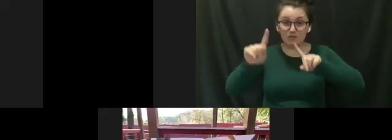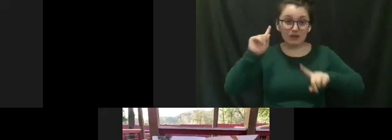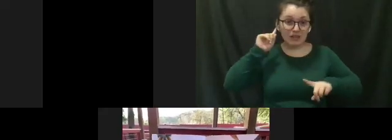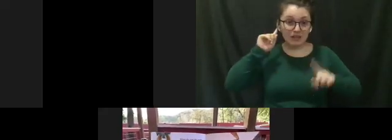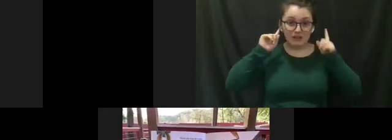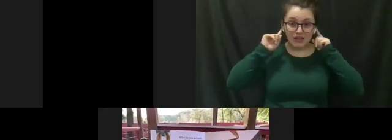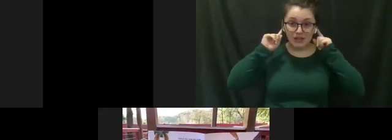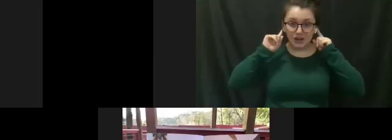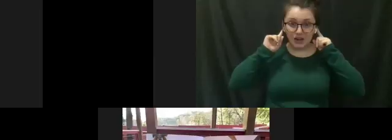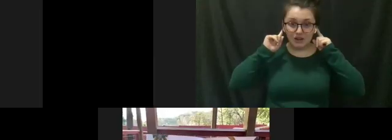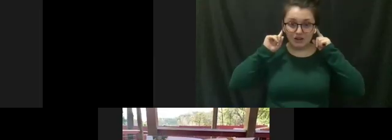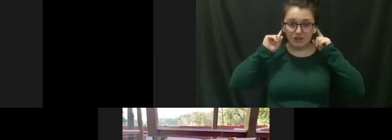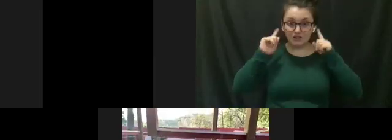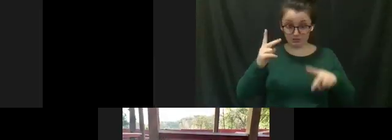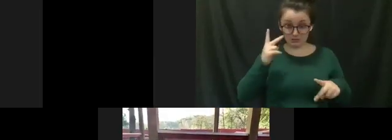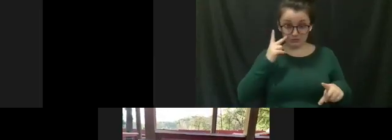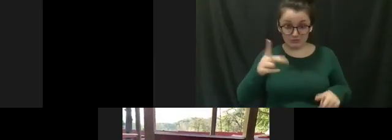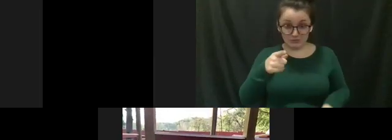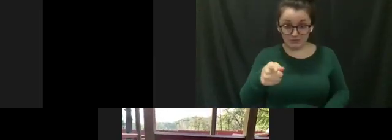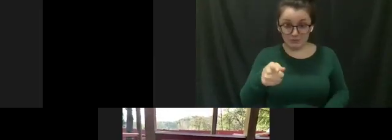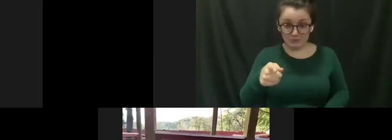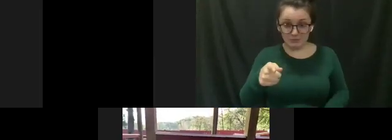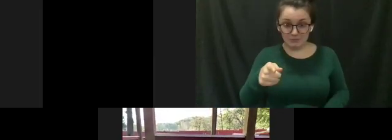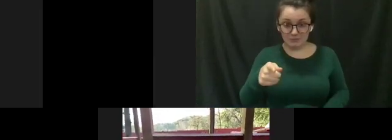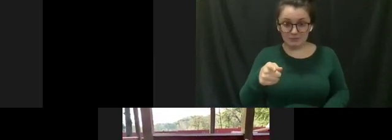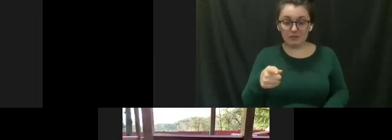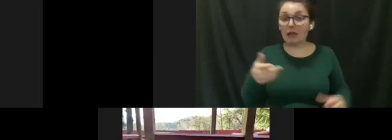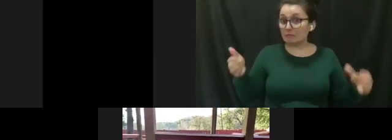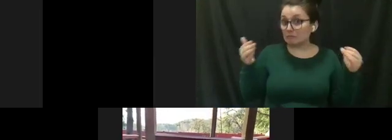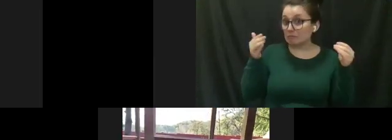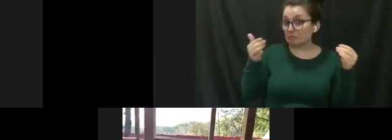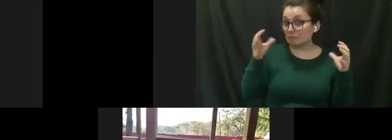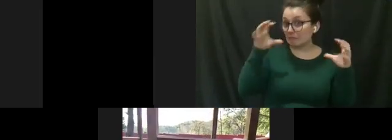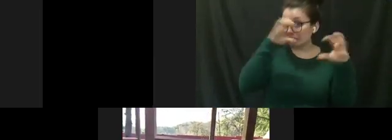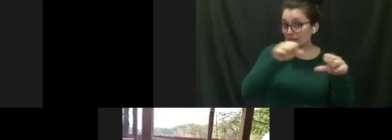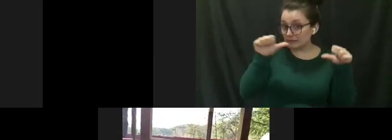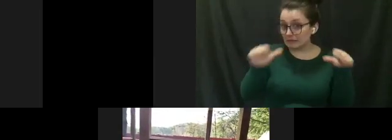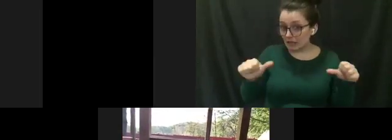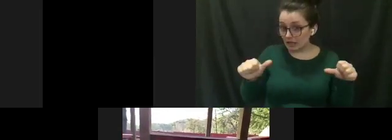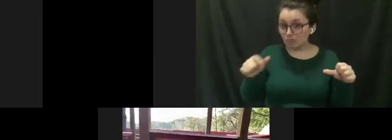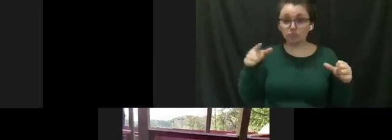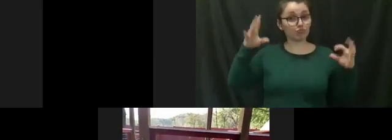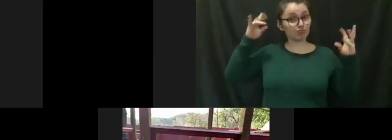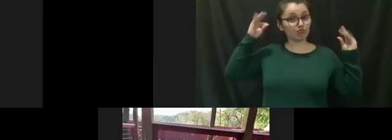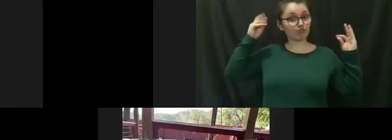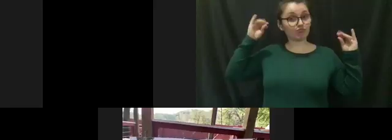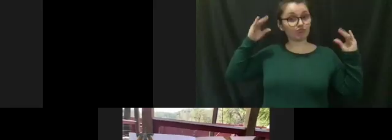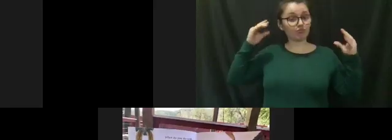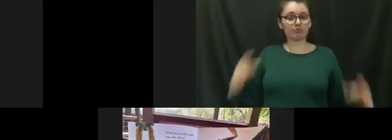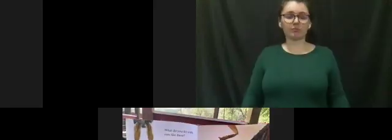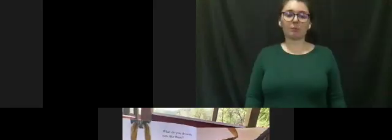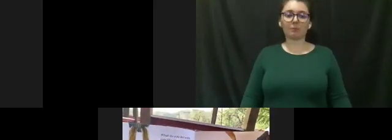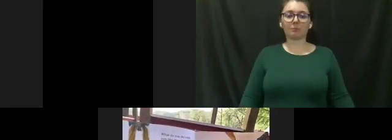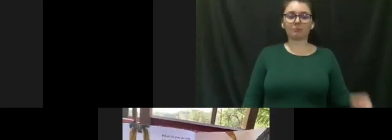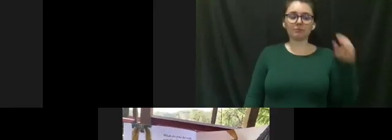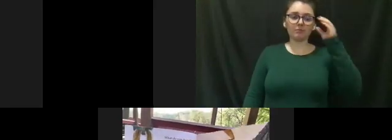see that little tiny ear? Let's see if we can guess. Make your guesses. I wish we were in person